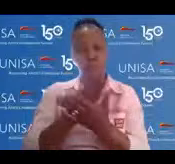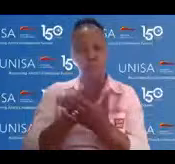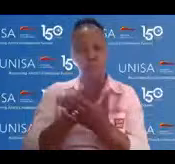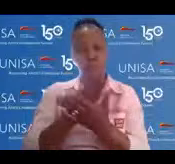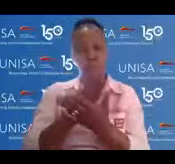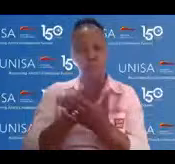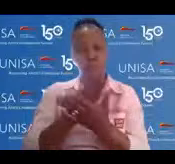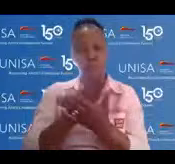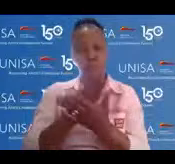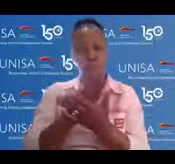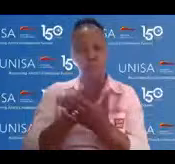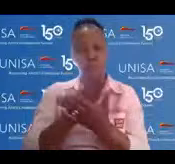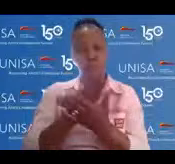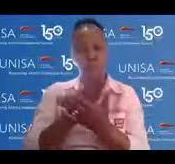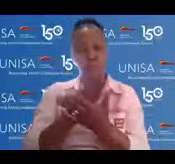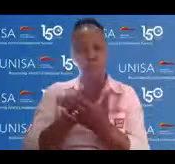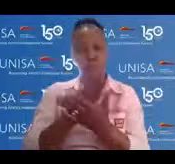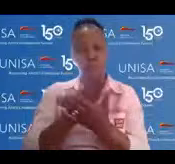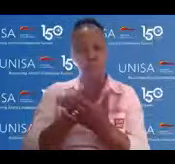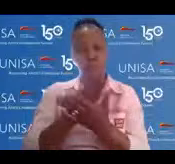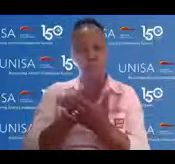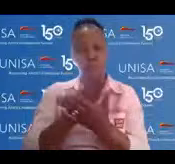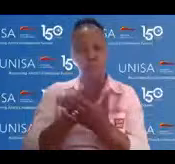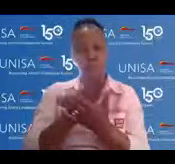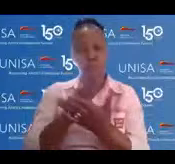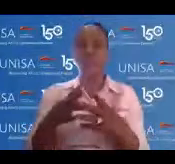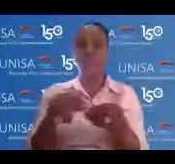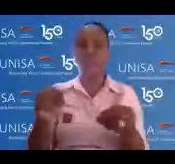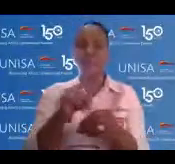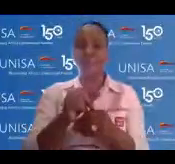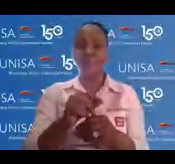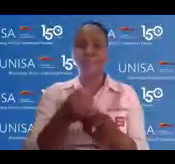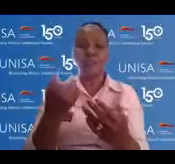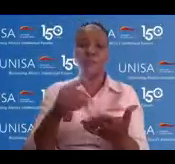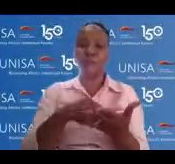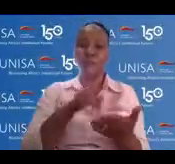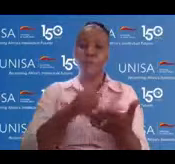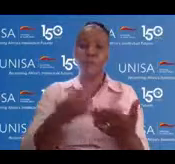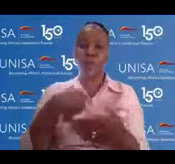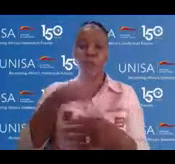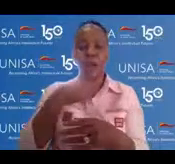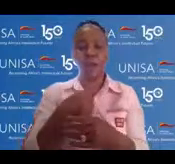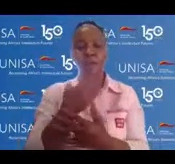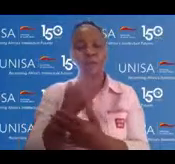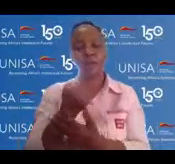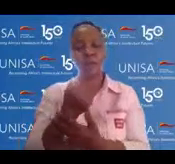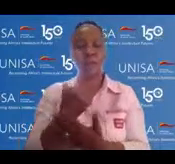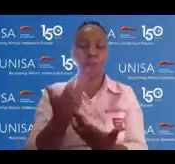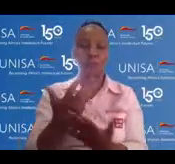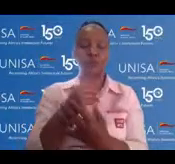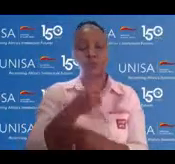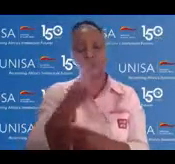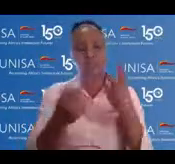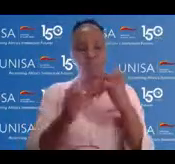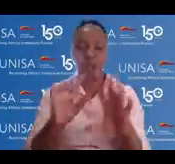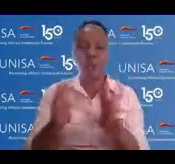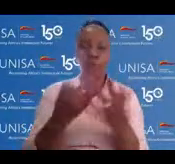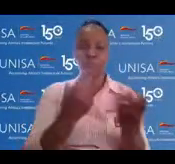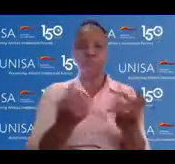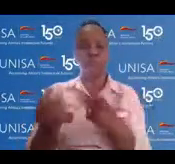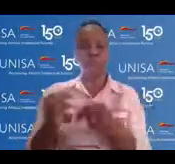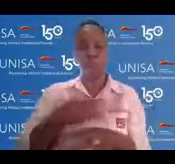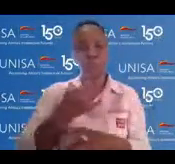do complete this poll for us so that we can really check and see how you guys are doing, because we really want to know how you guys are